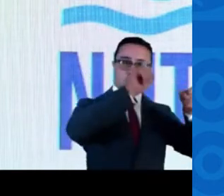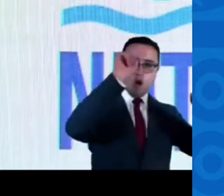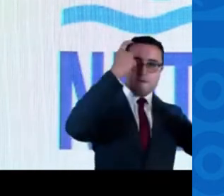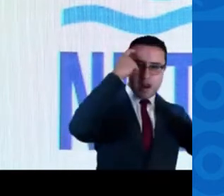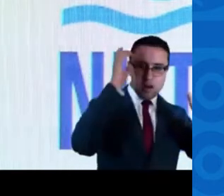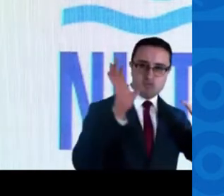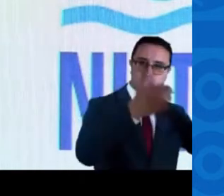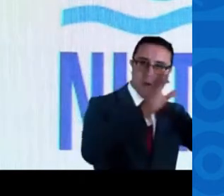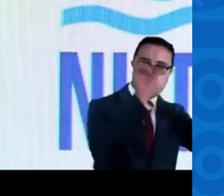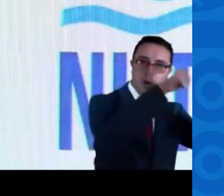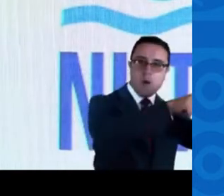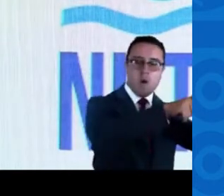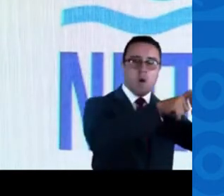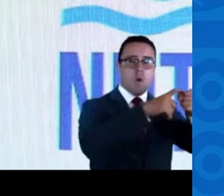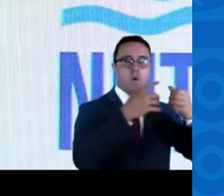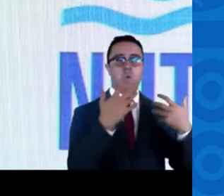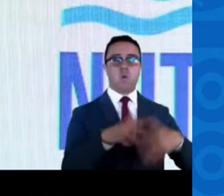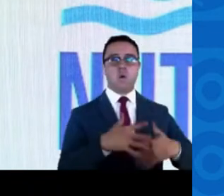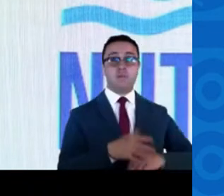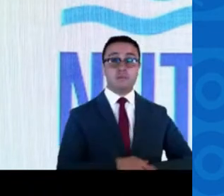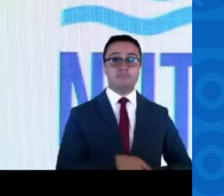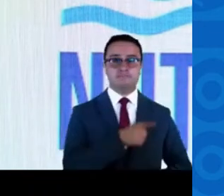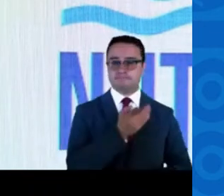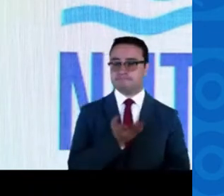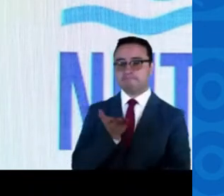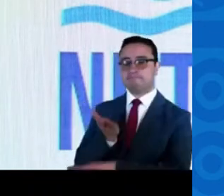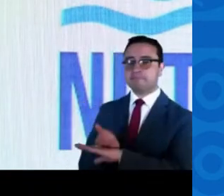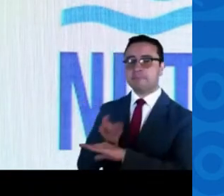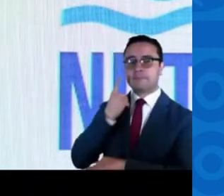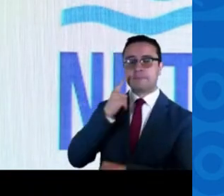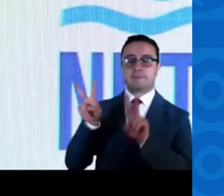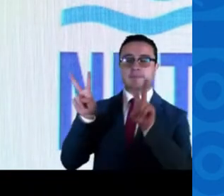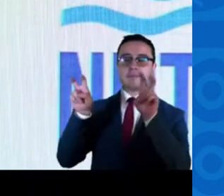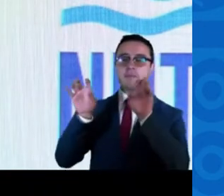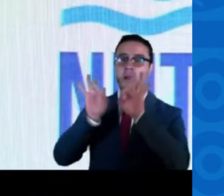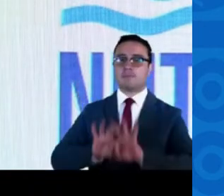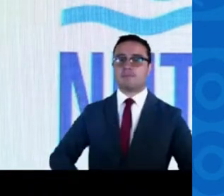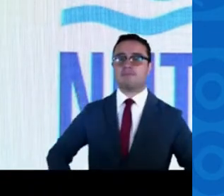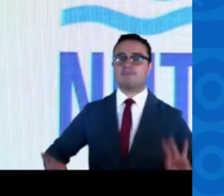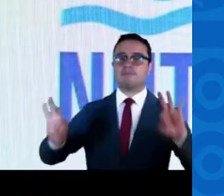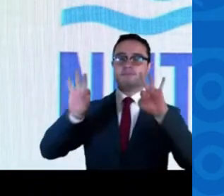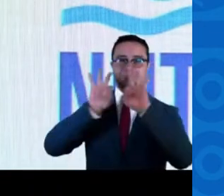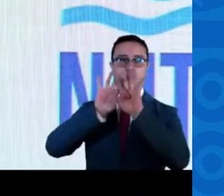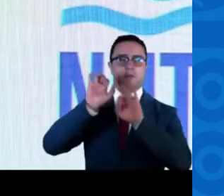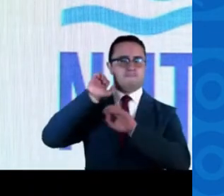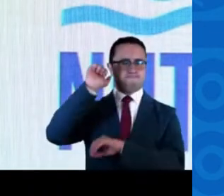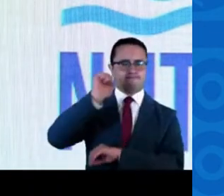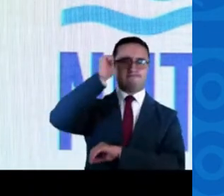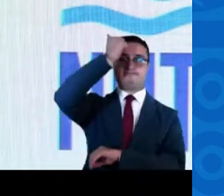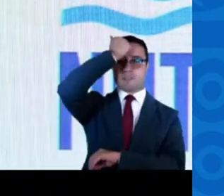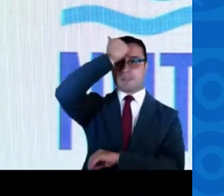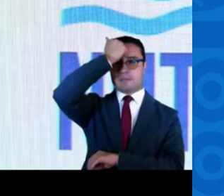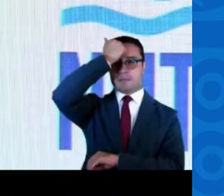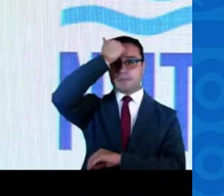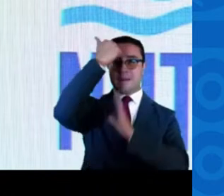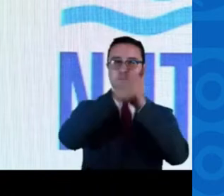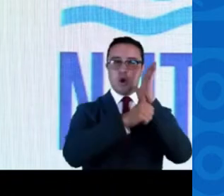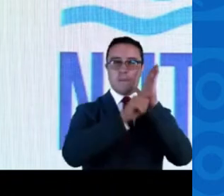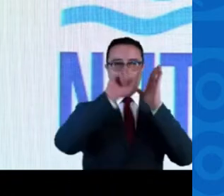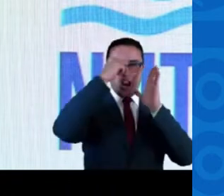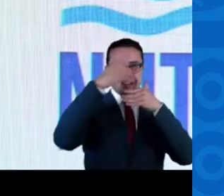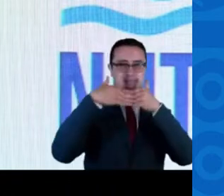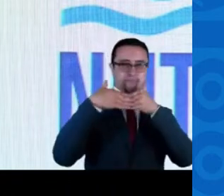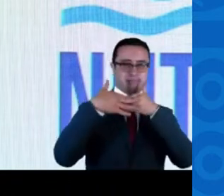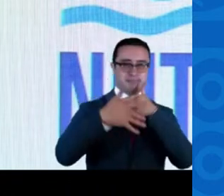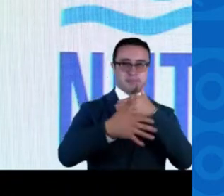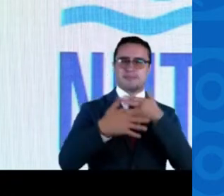to be a part of the governmental team, and they proposed a very important